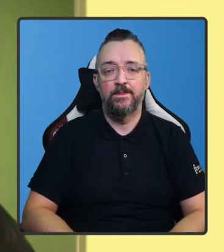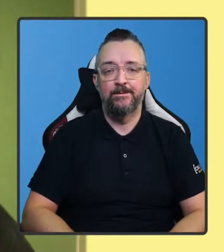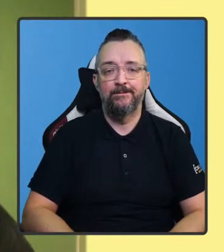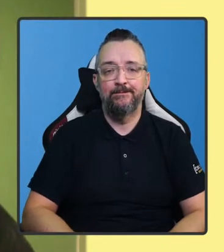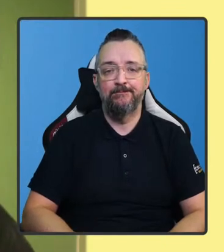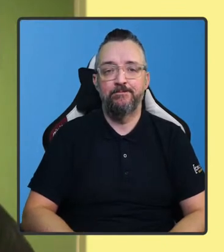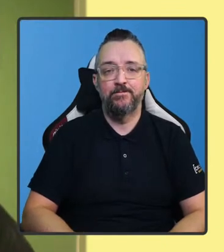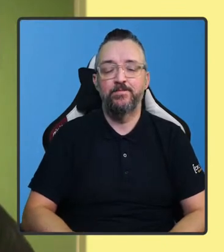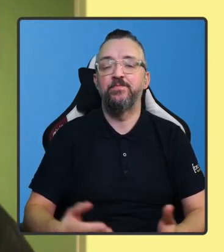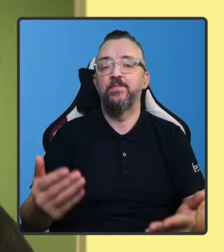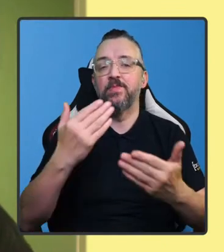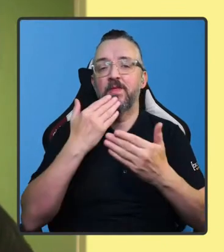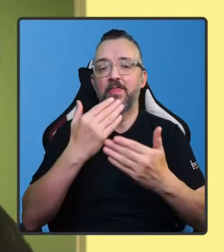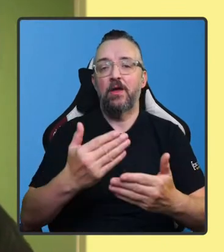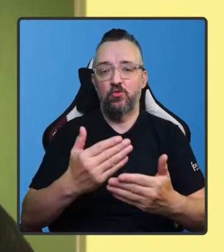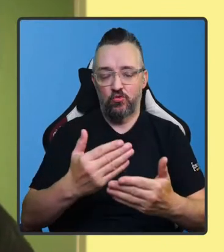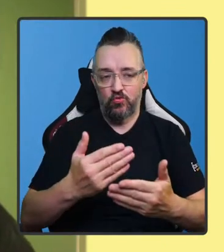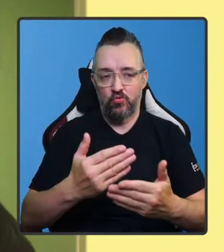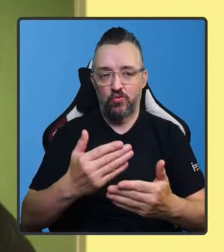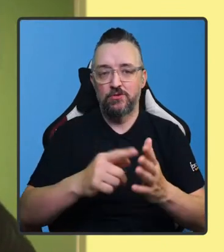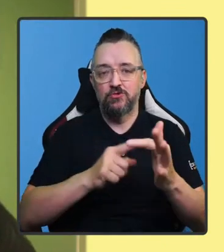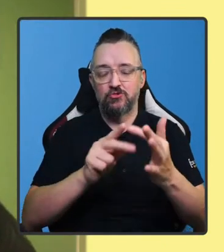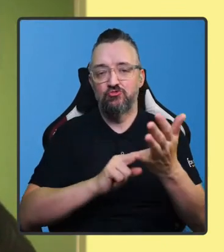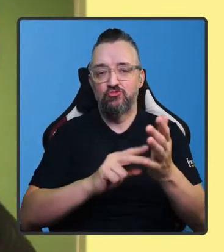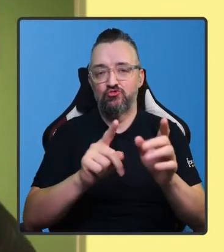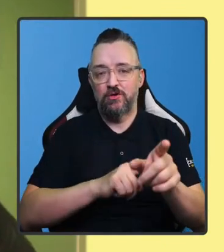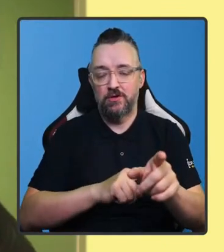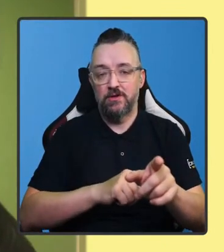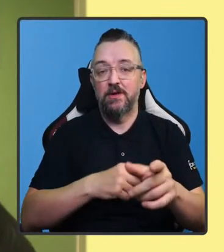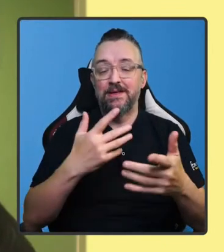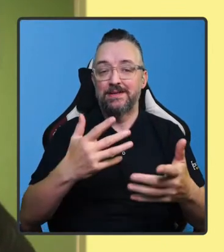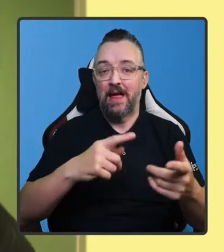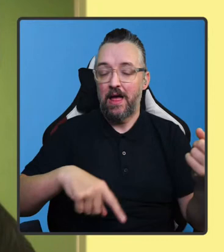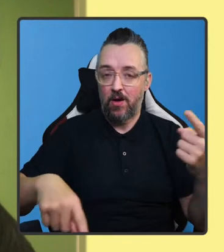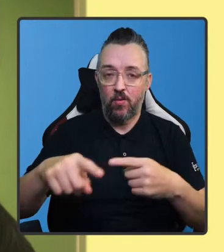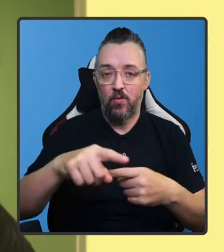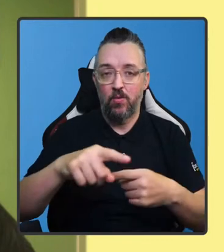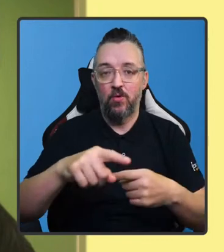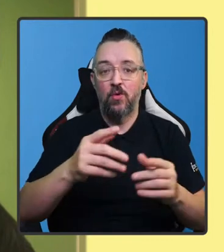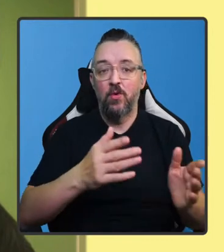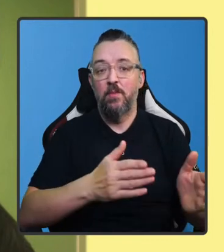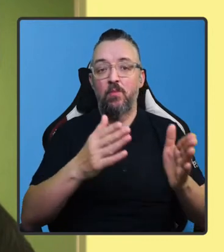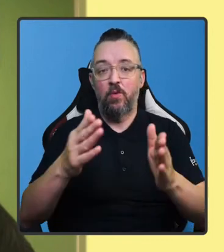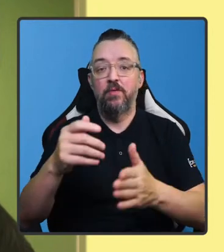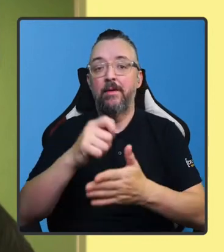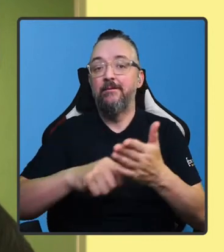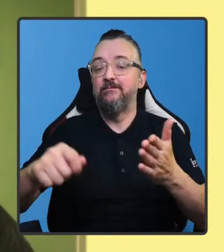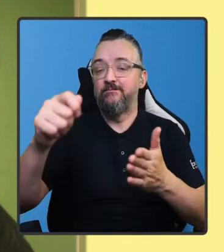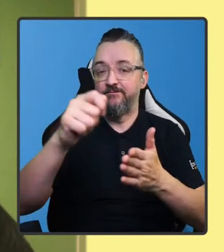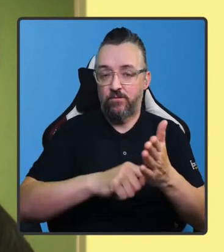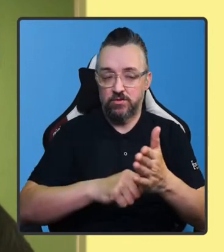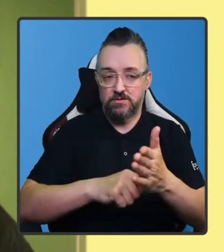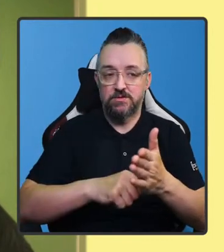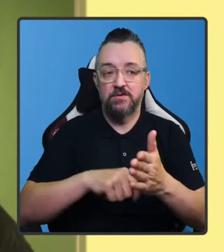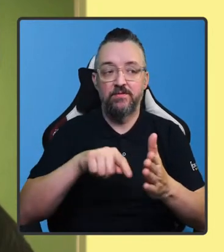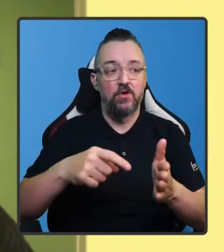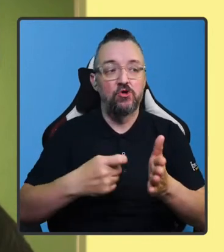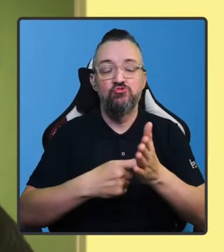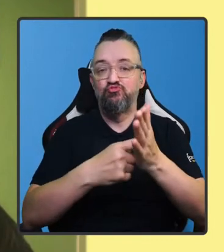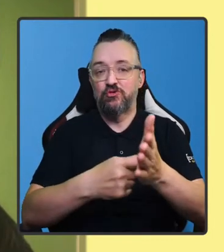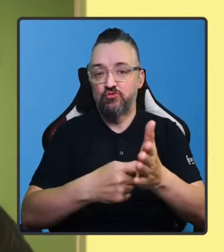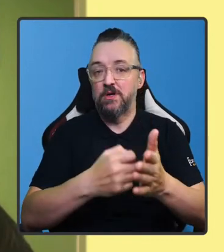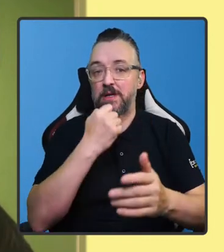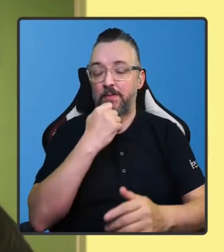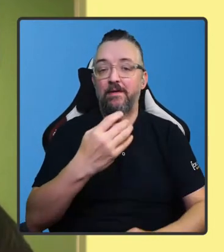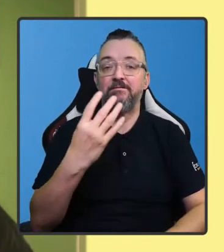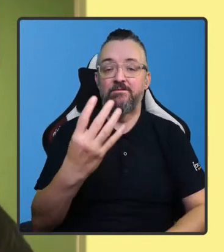Thank you very much for that, Jenny. Now, delegates, let's move to our vote on this resolution, which is resolution number